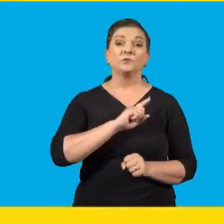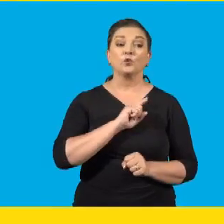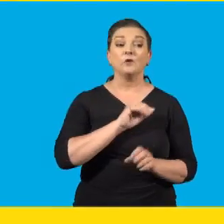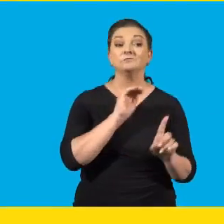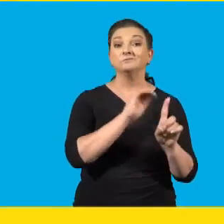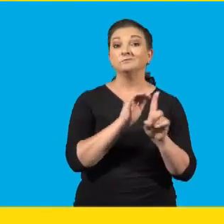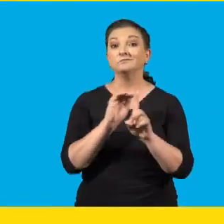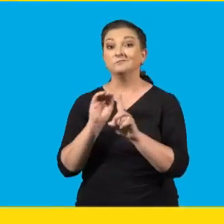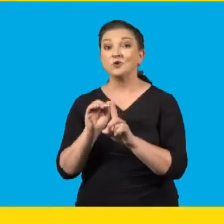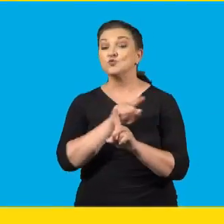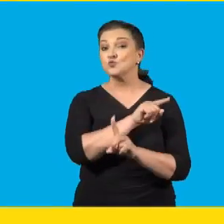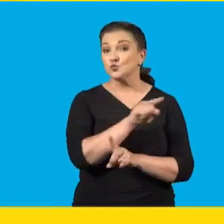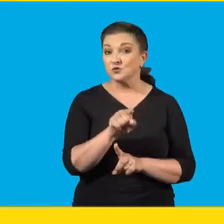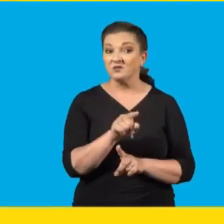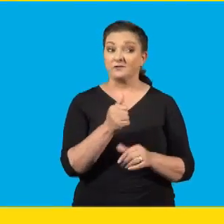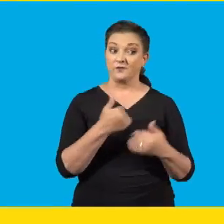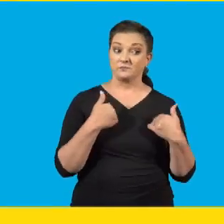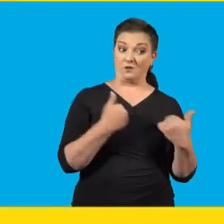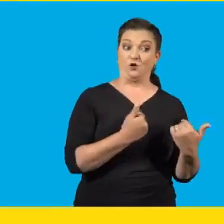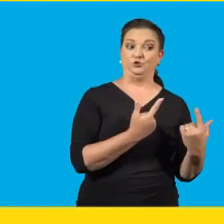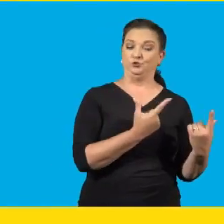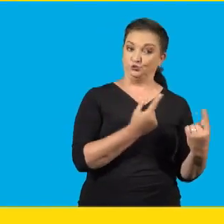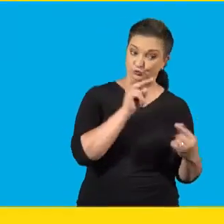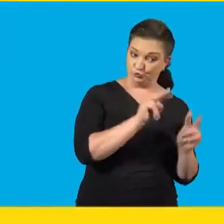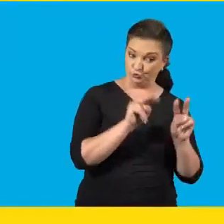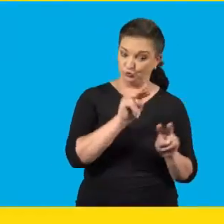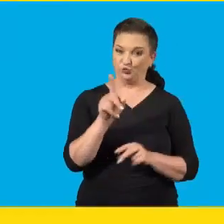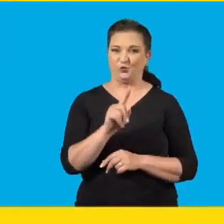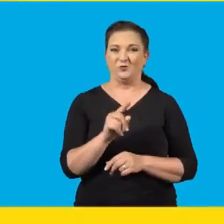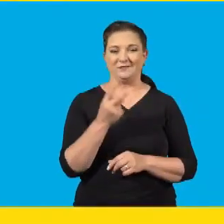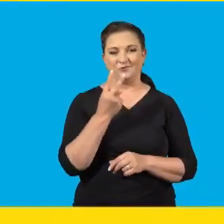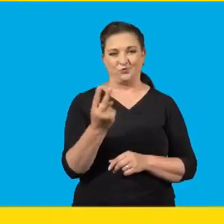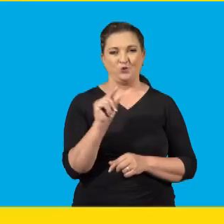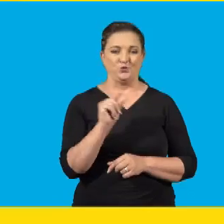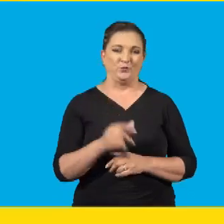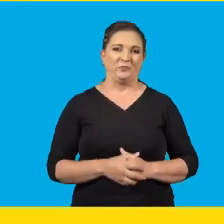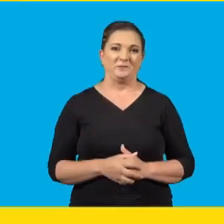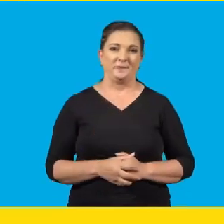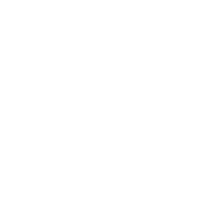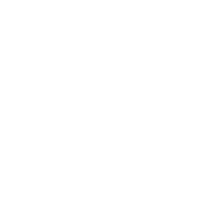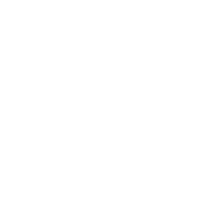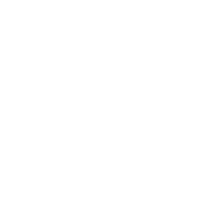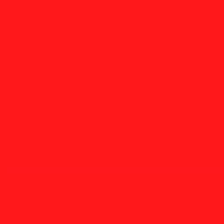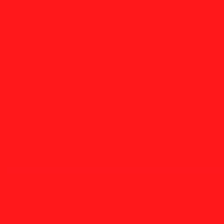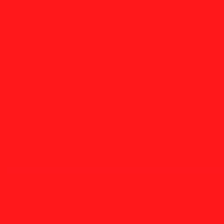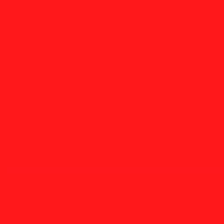lesson by reminding you what we looked at from the beginning. I will see you shortly.